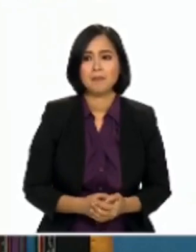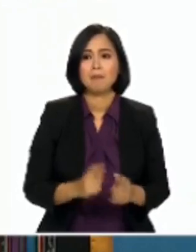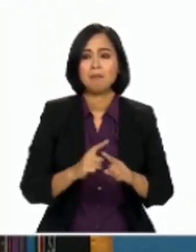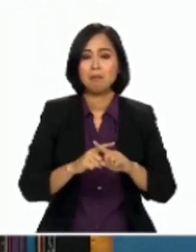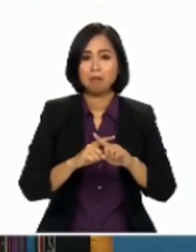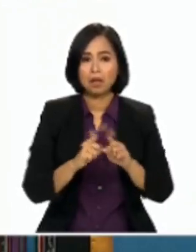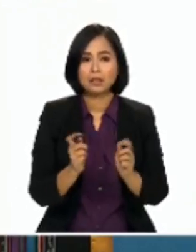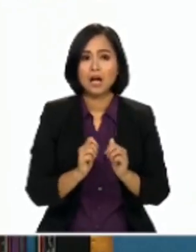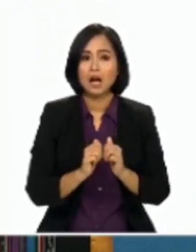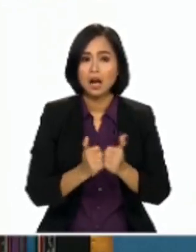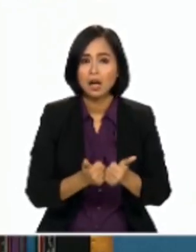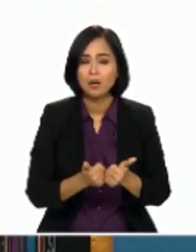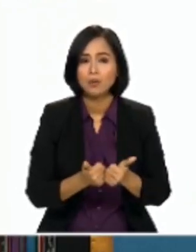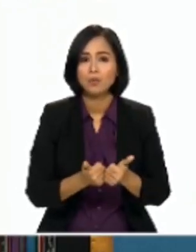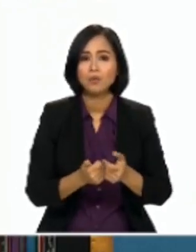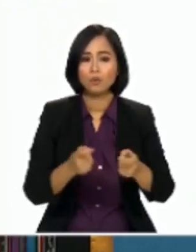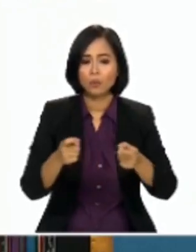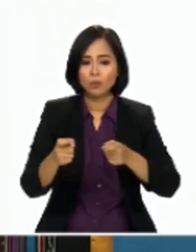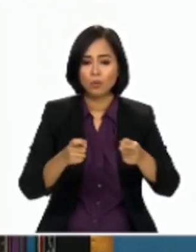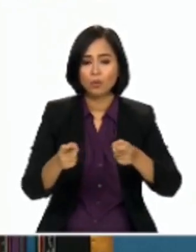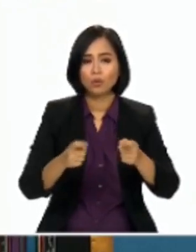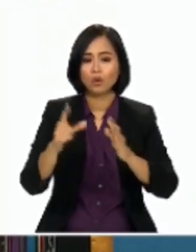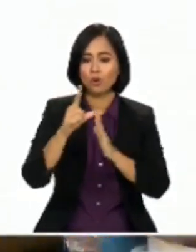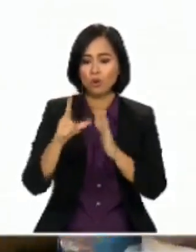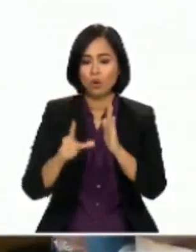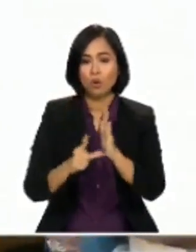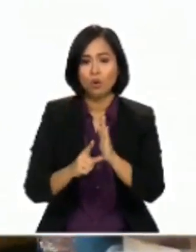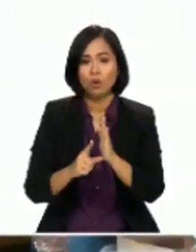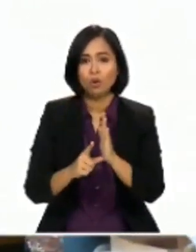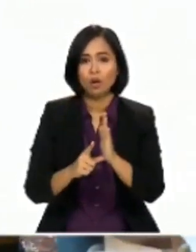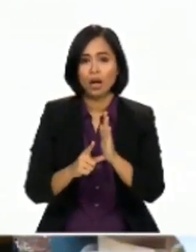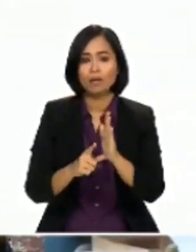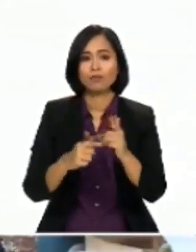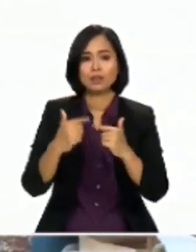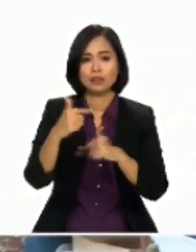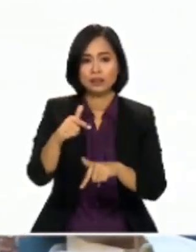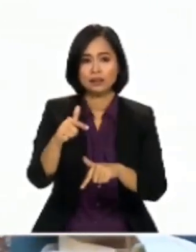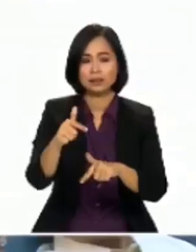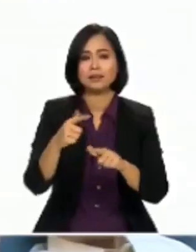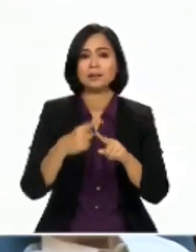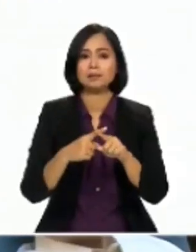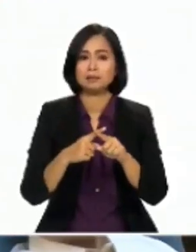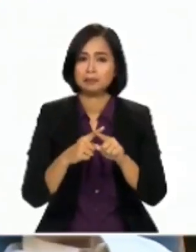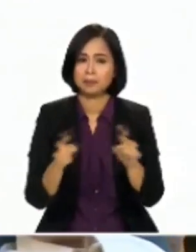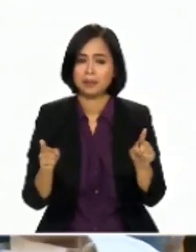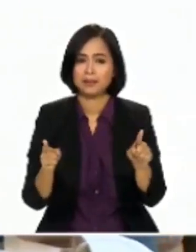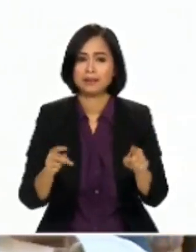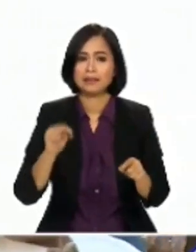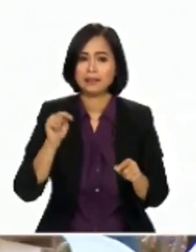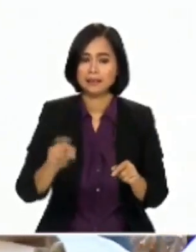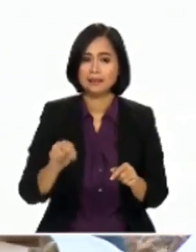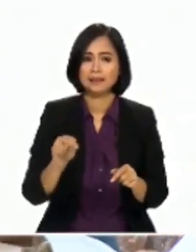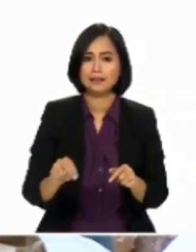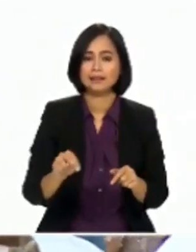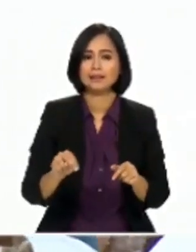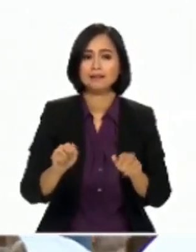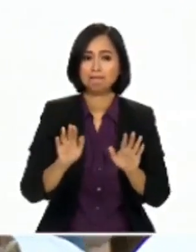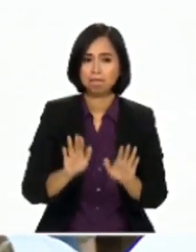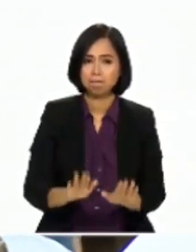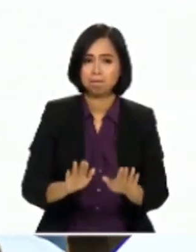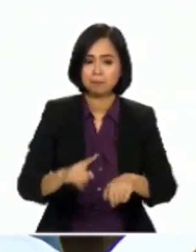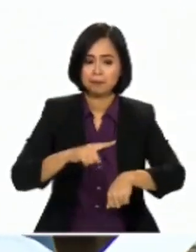along that legal truth and line. But we have to temper it with the times and